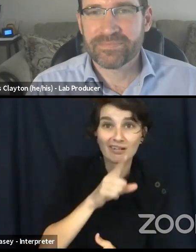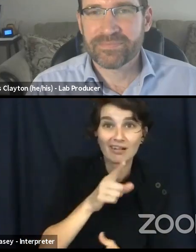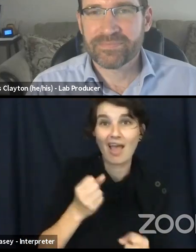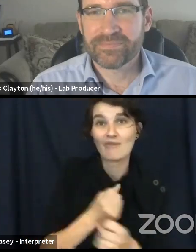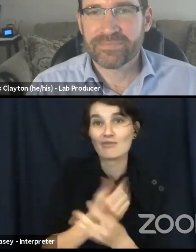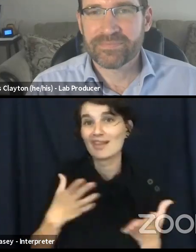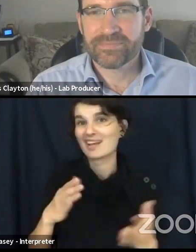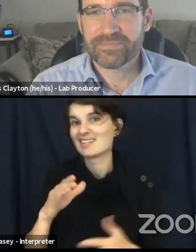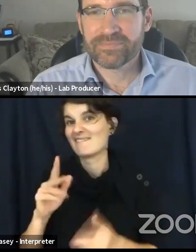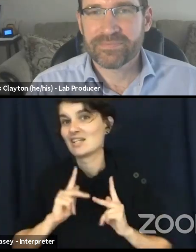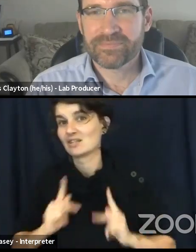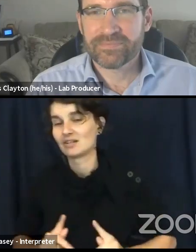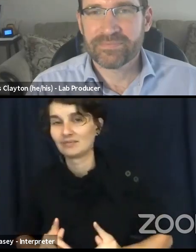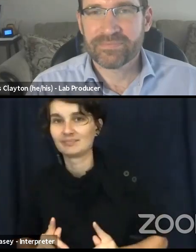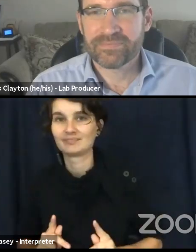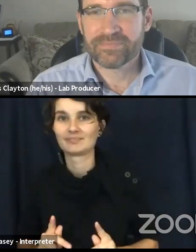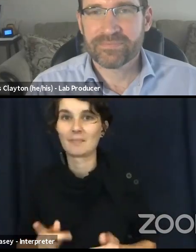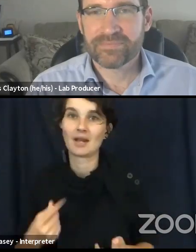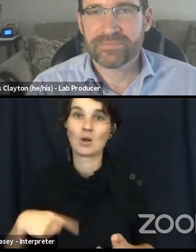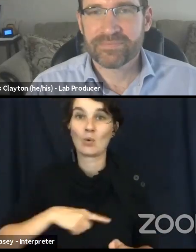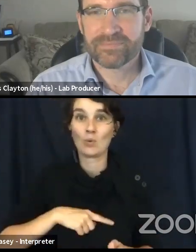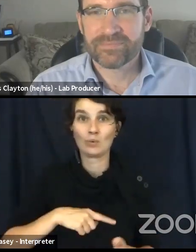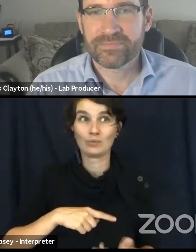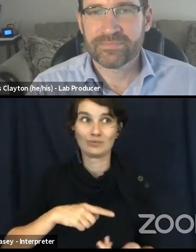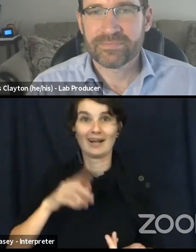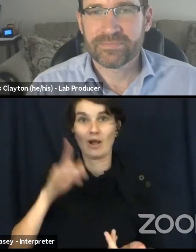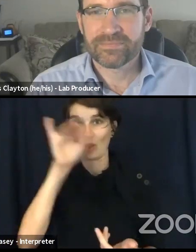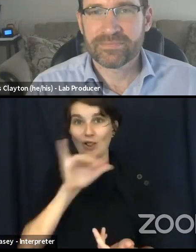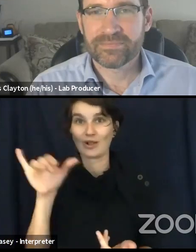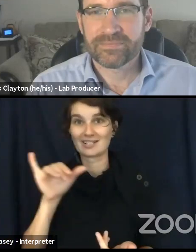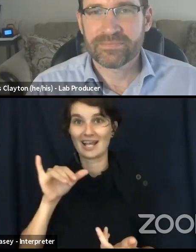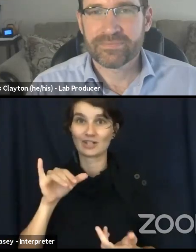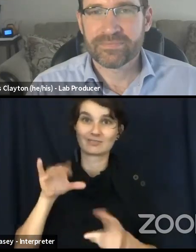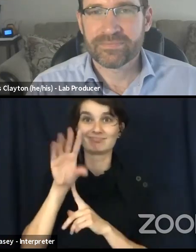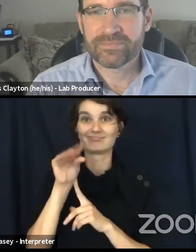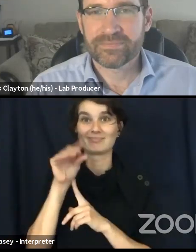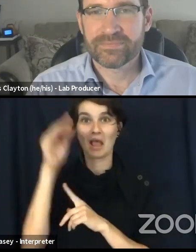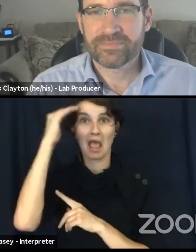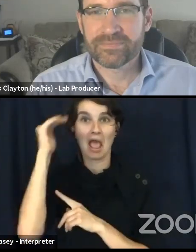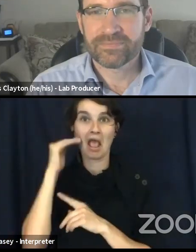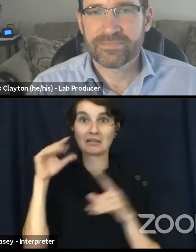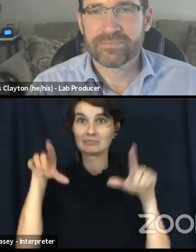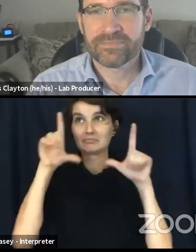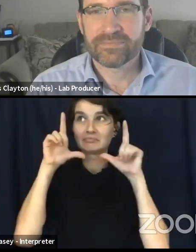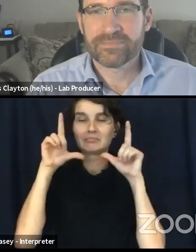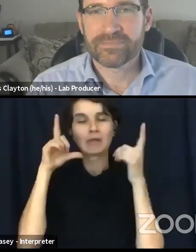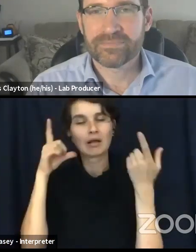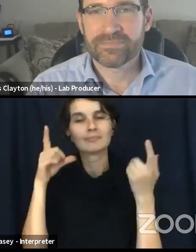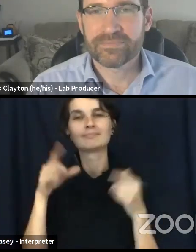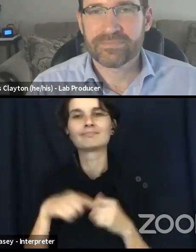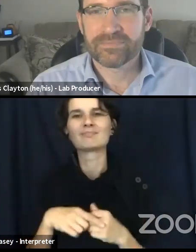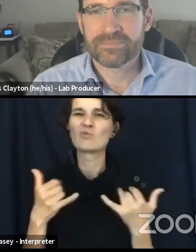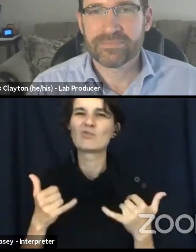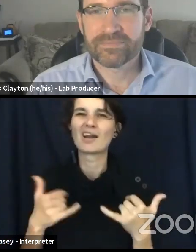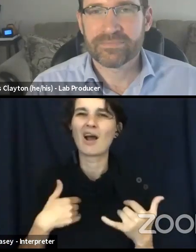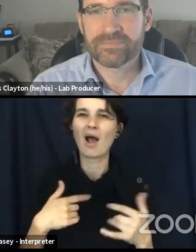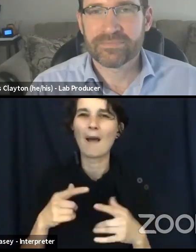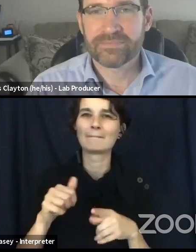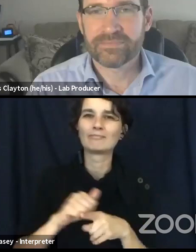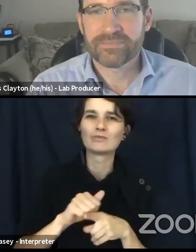to be these talking heads, you know, I'm rehearsing this play with Padua Player. It's written by Guy Zimmerman.